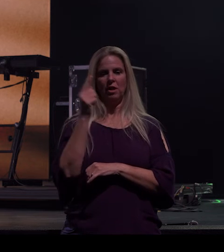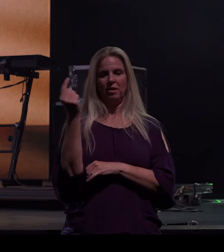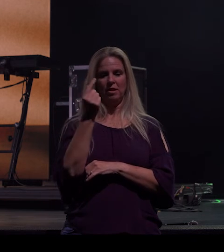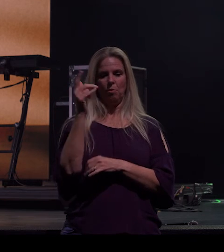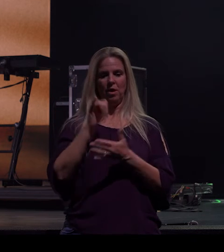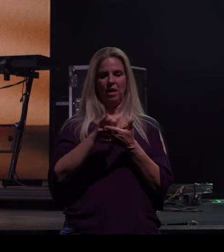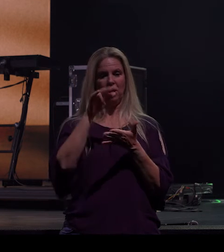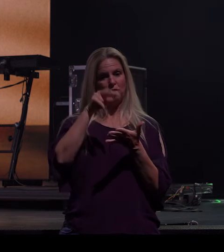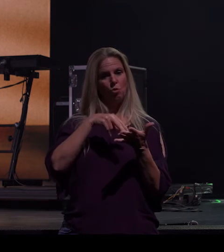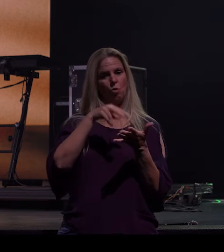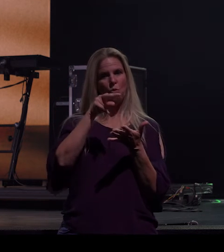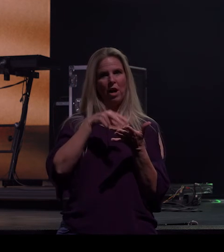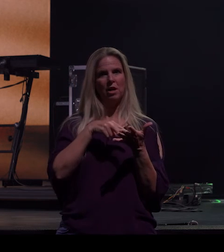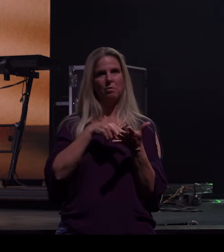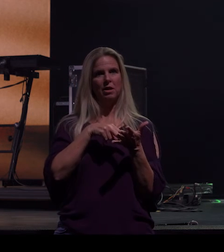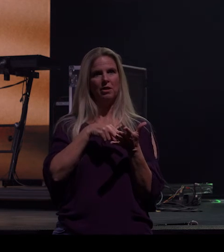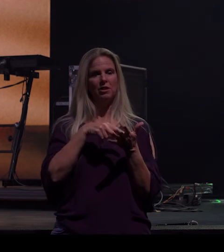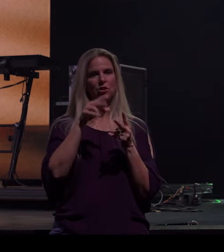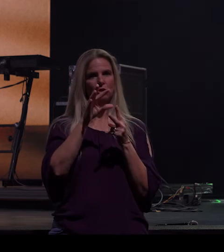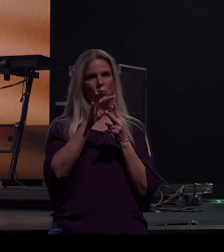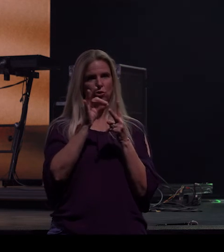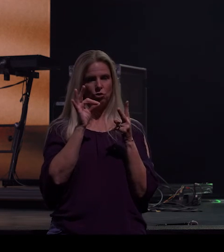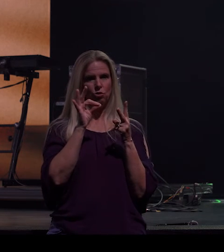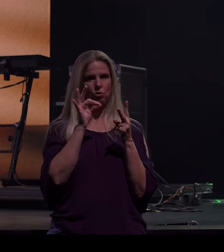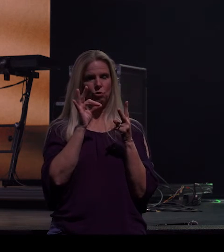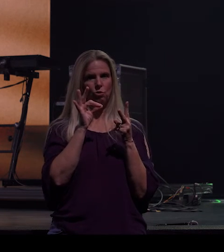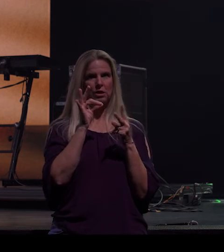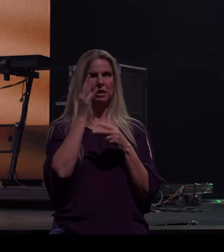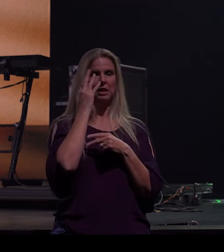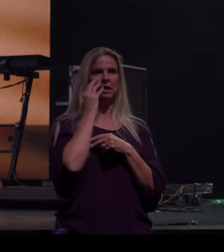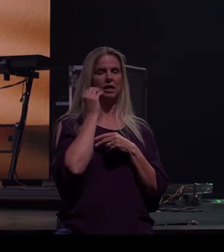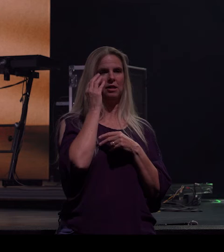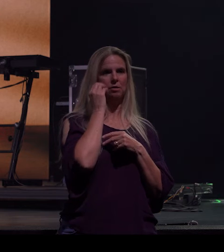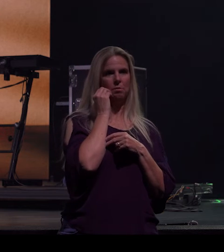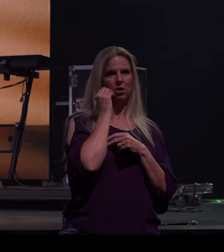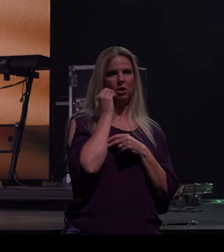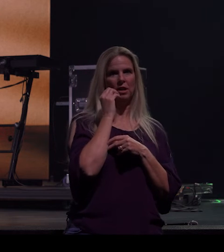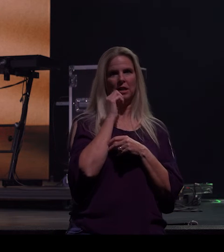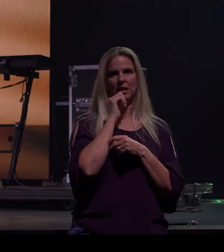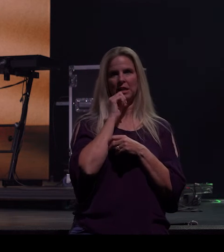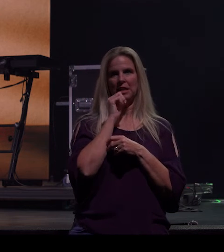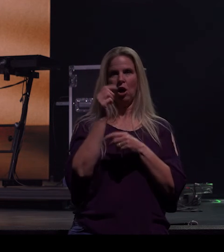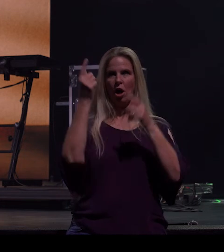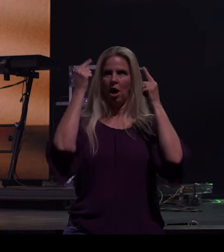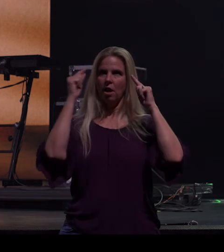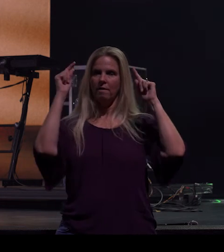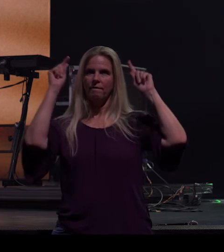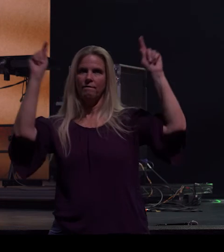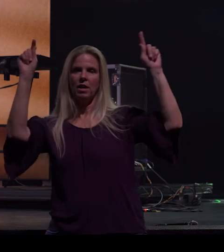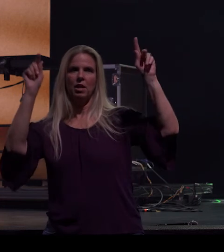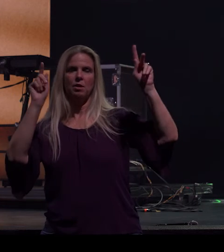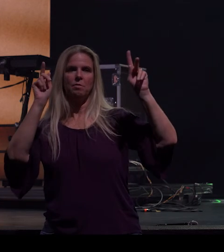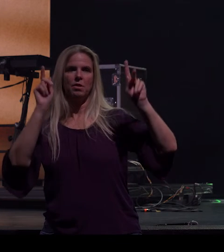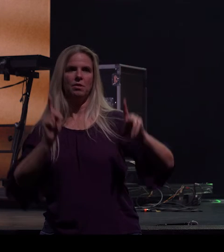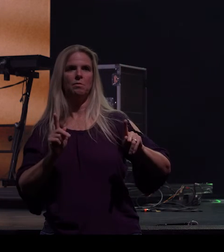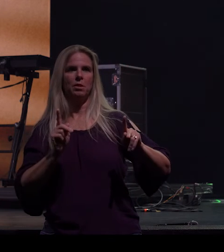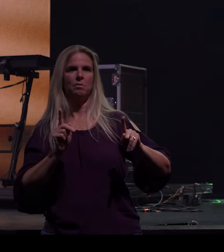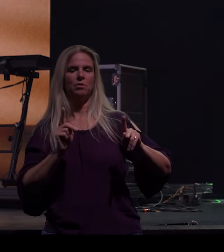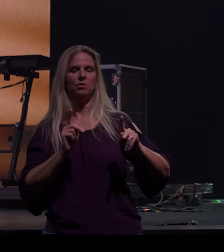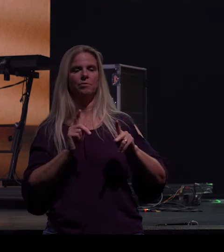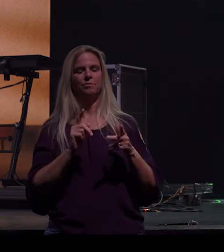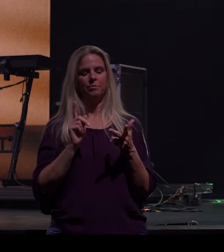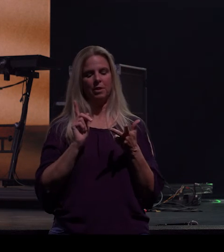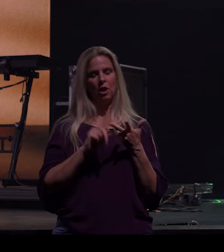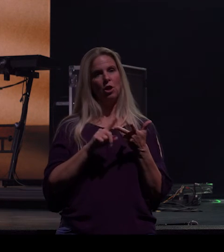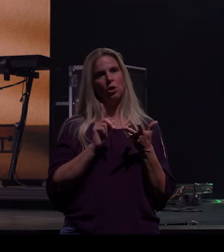Hey, this is just my advice. You want to choose experience over influence all day long. Here's number three.